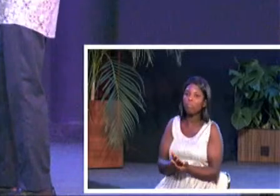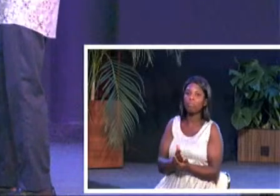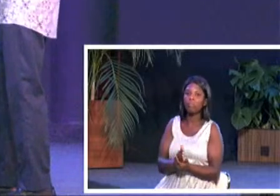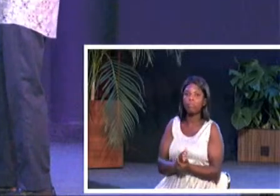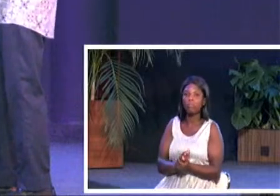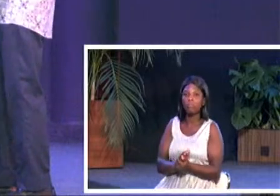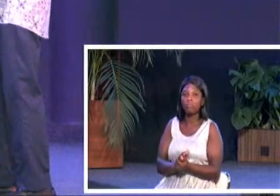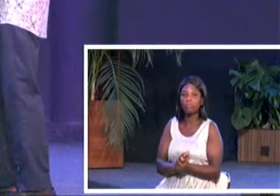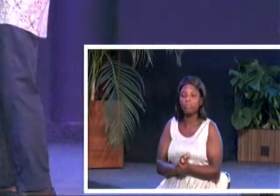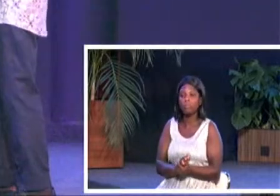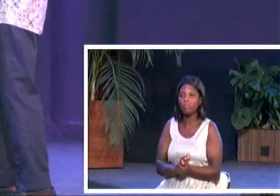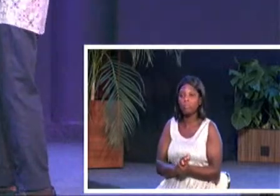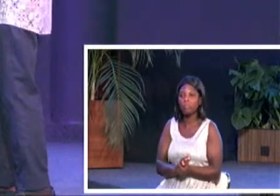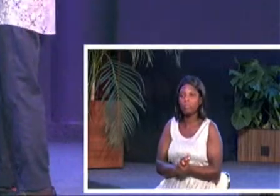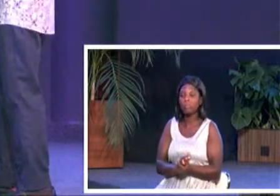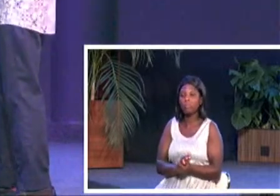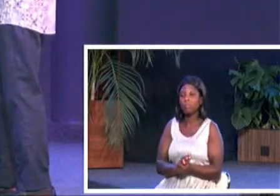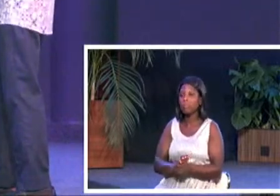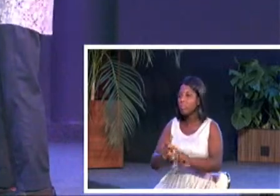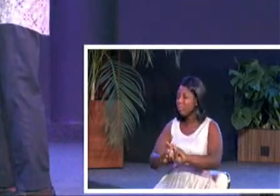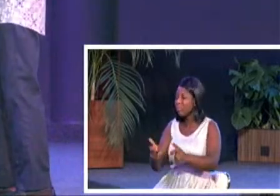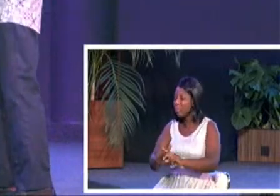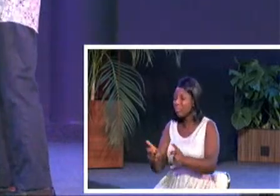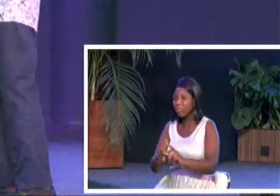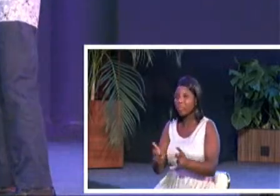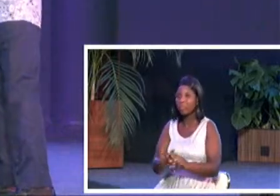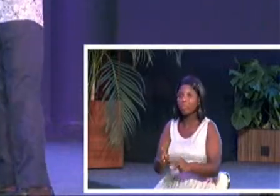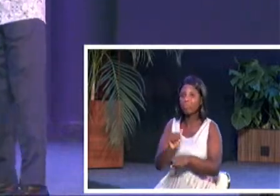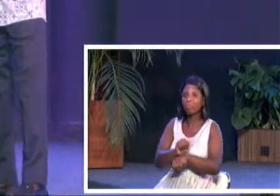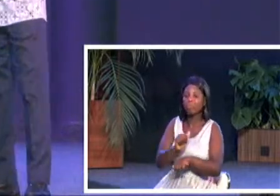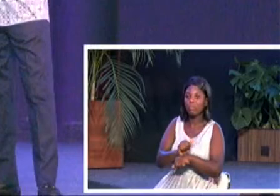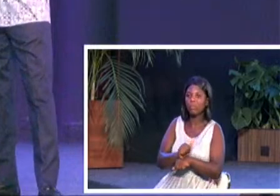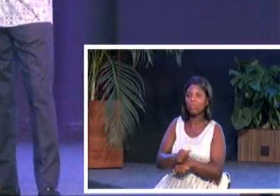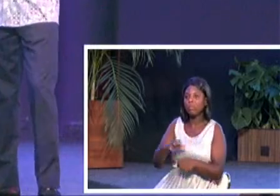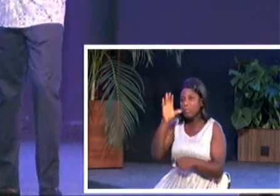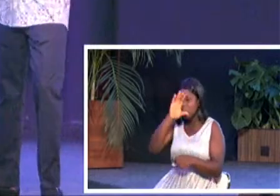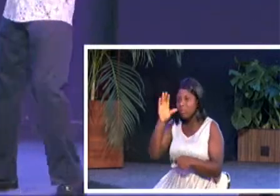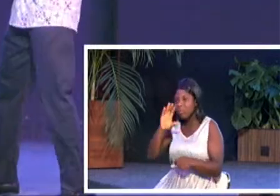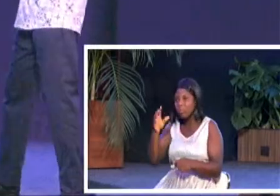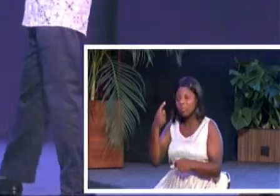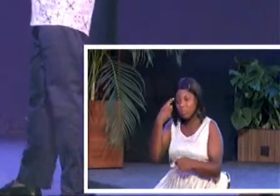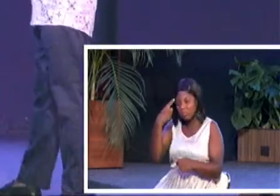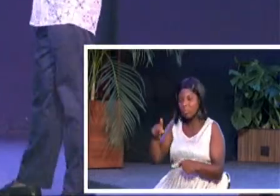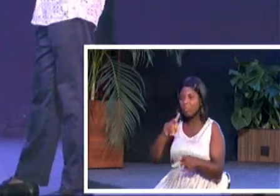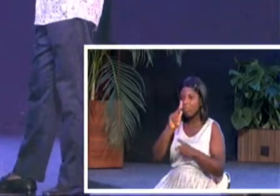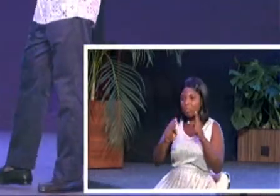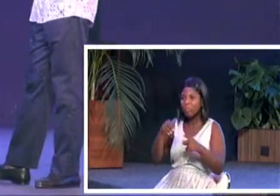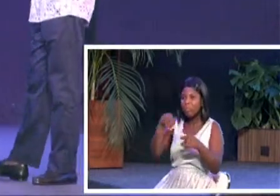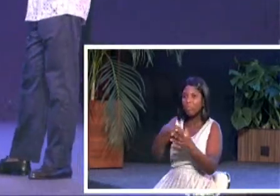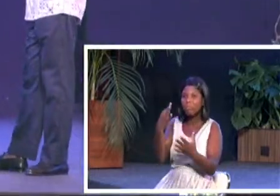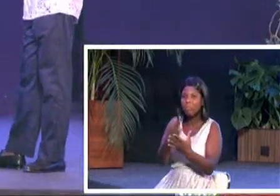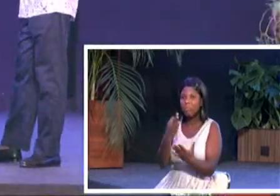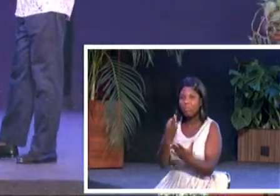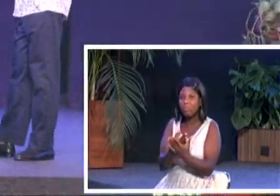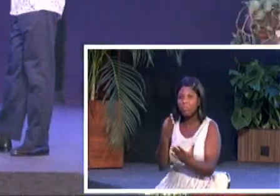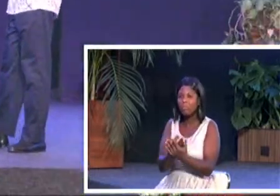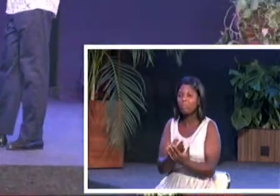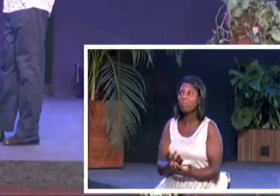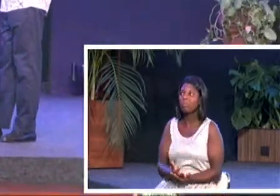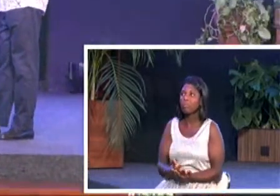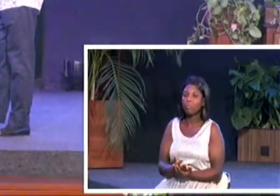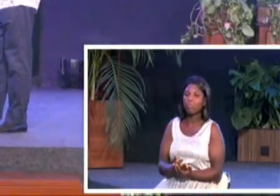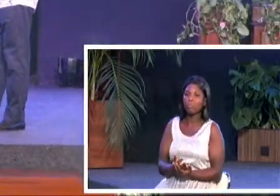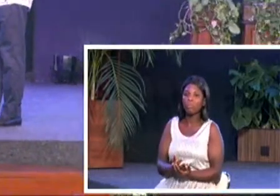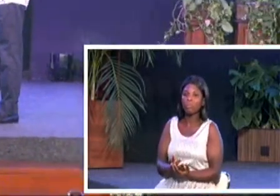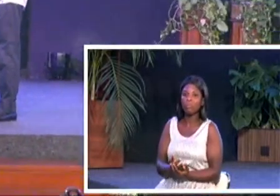people in procurement and supply chain, we're looking for people in finance, IT. You know the one I like? Investment analyst, operations